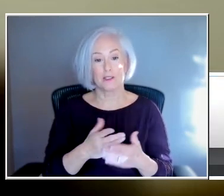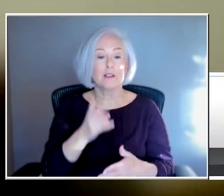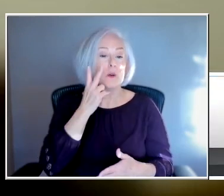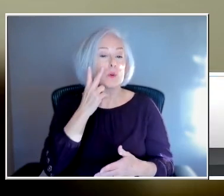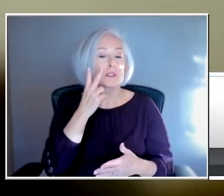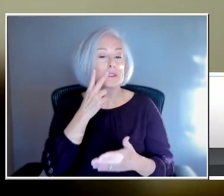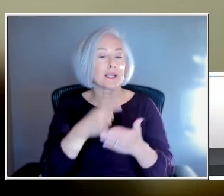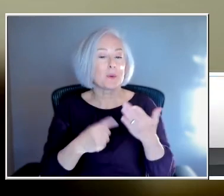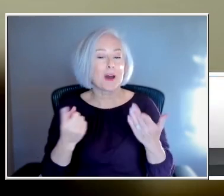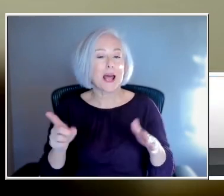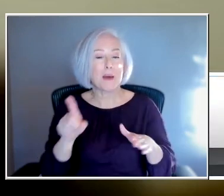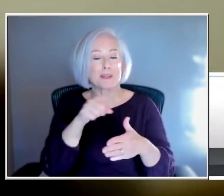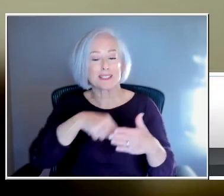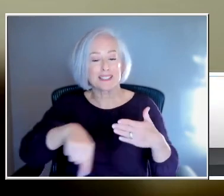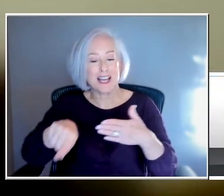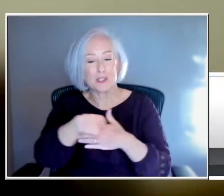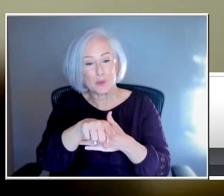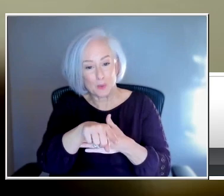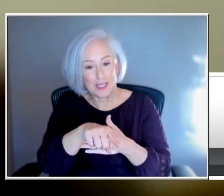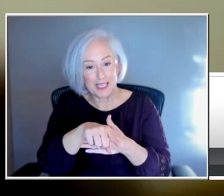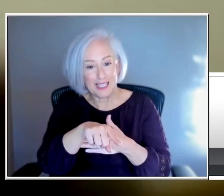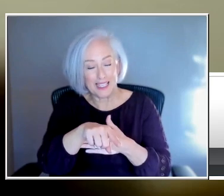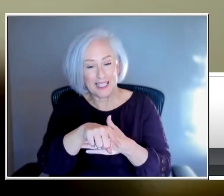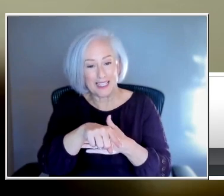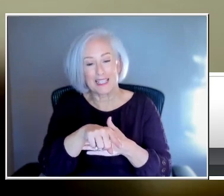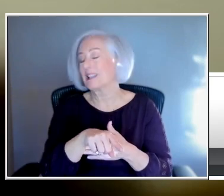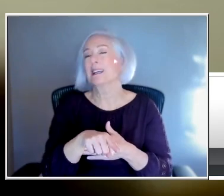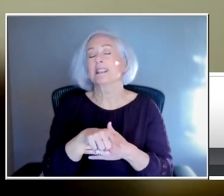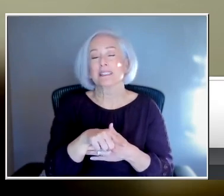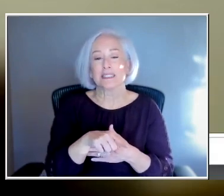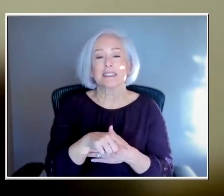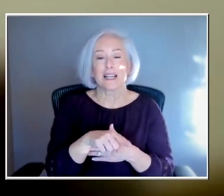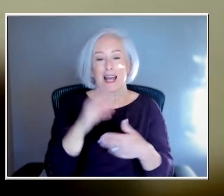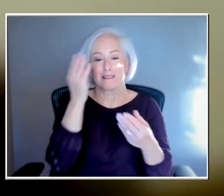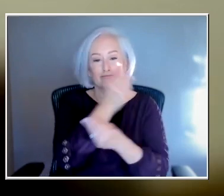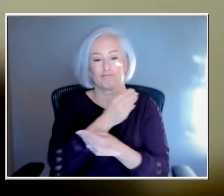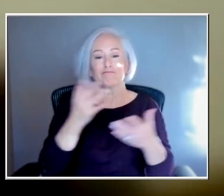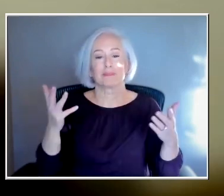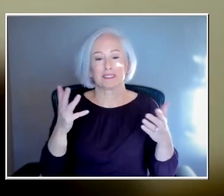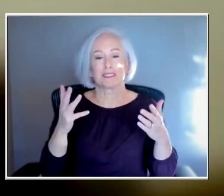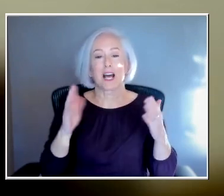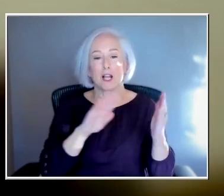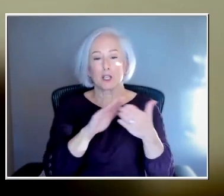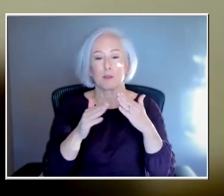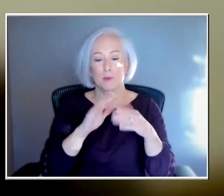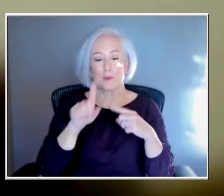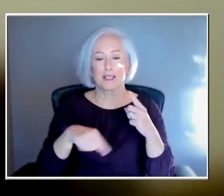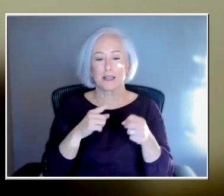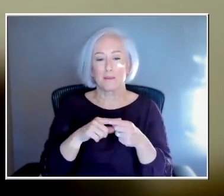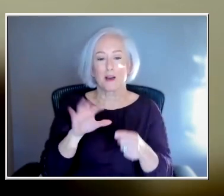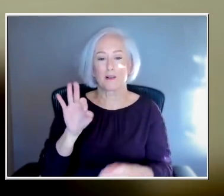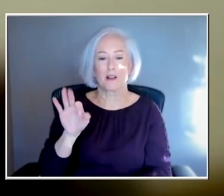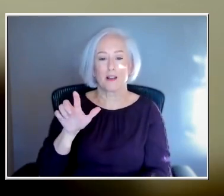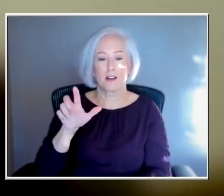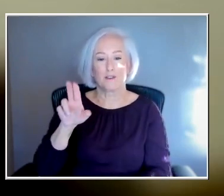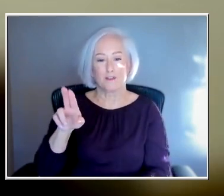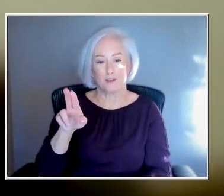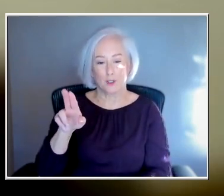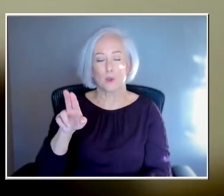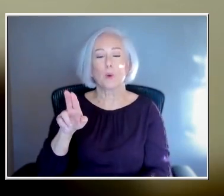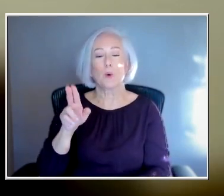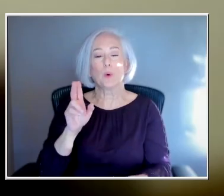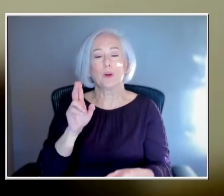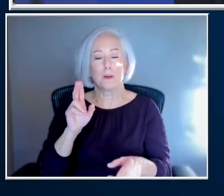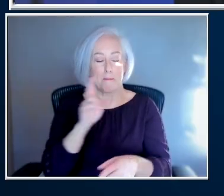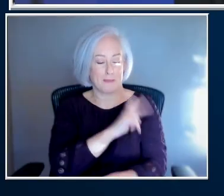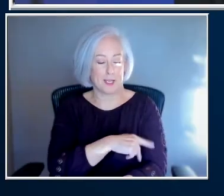week's numbers are, as well as update the community on our influenza admissions as well. So.